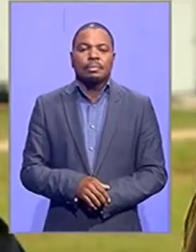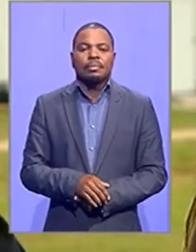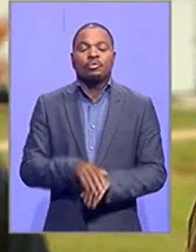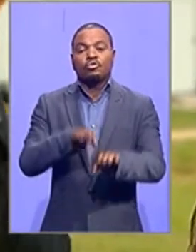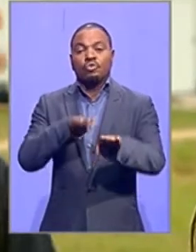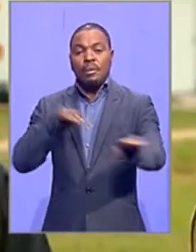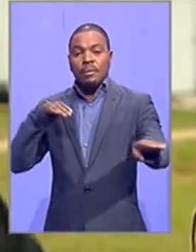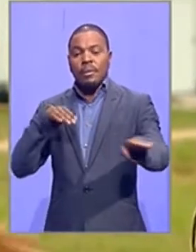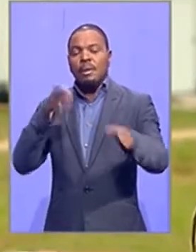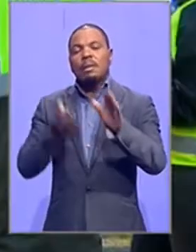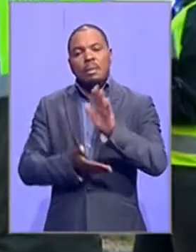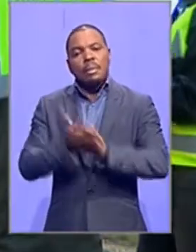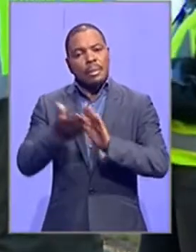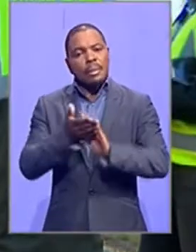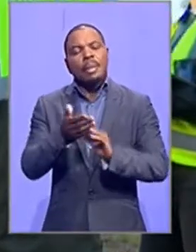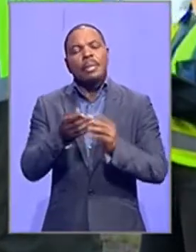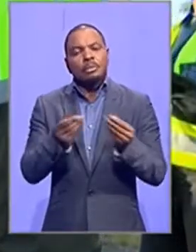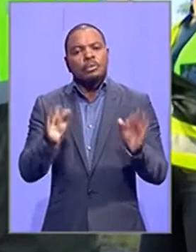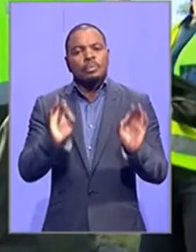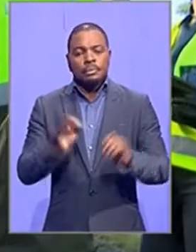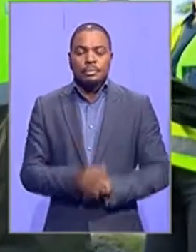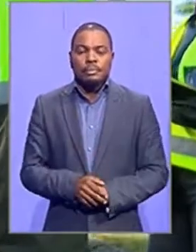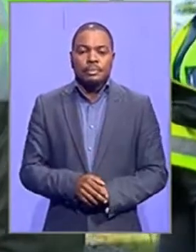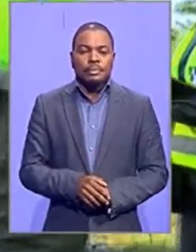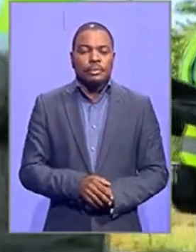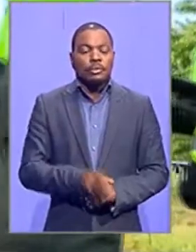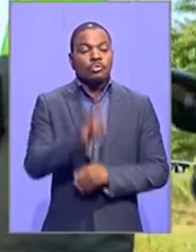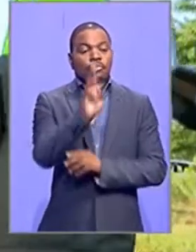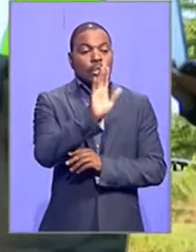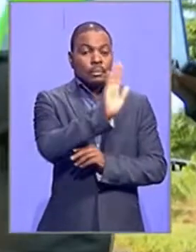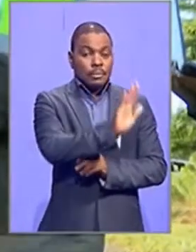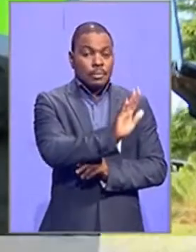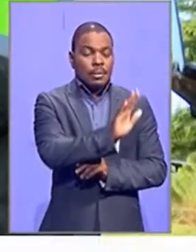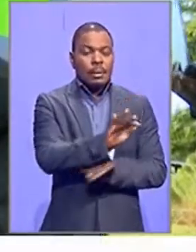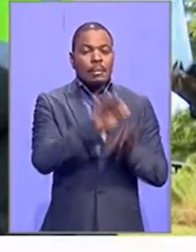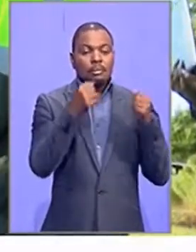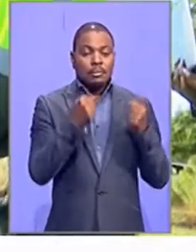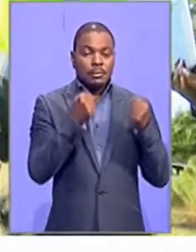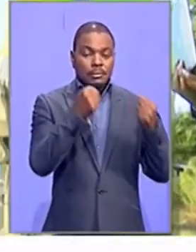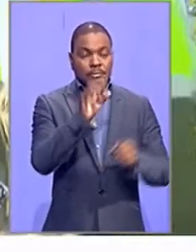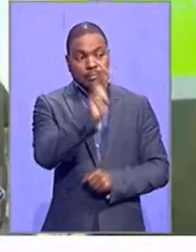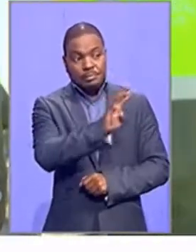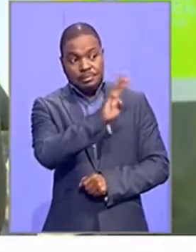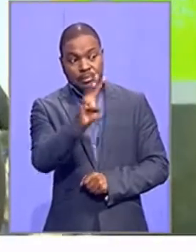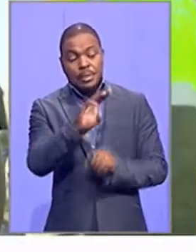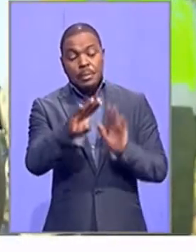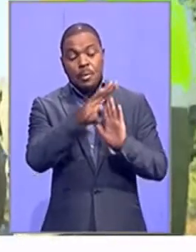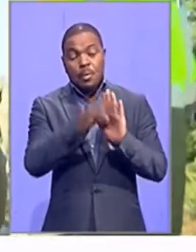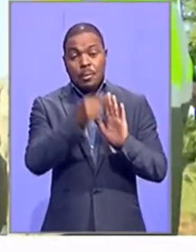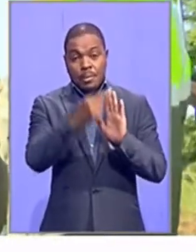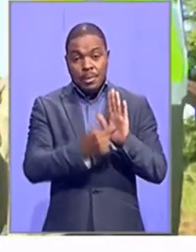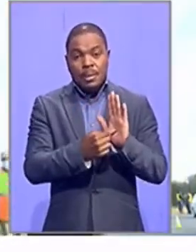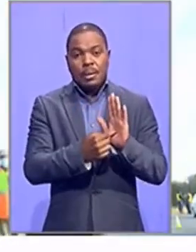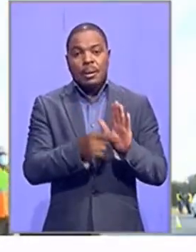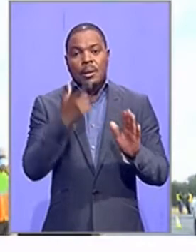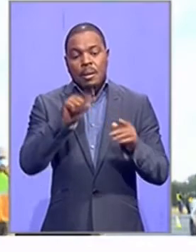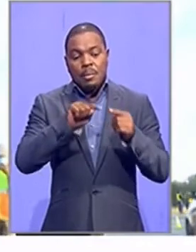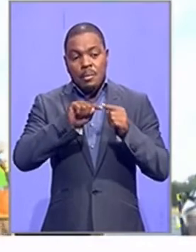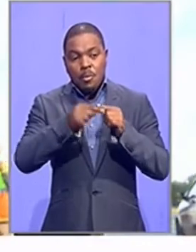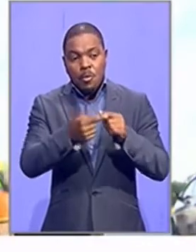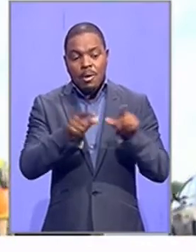traffic is flowing smoothly. Khabagare kwa Rustenburg bakgweetsi ba tsibositswe tebang le lenane la go fokotsa dintlha tsa di-license